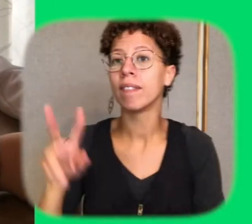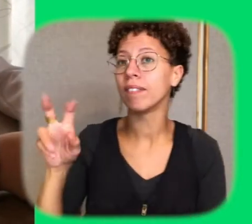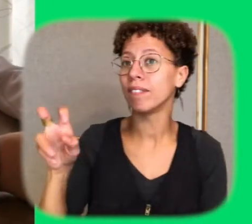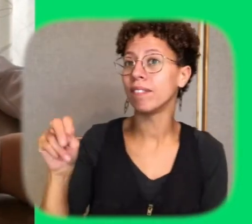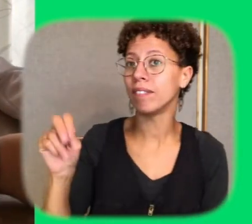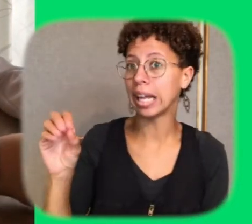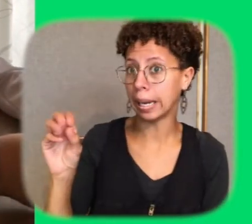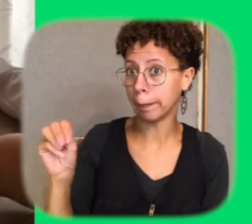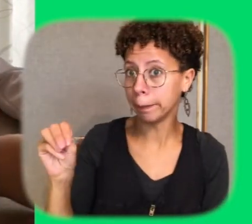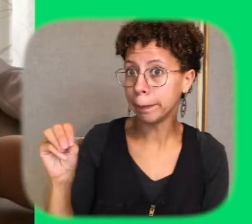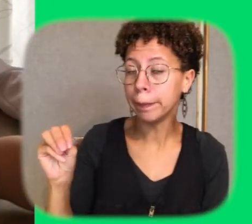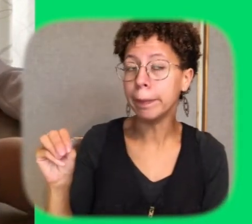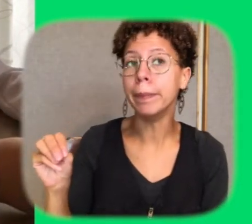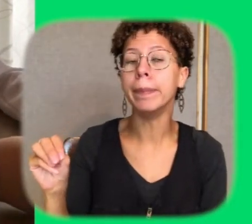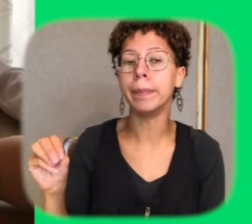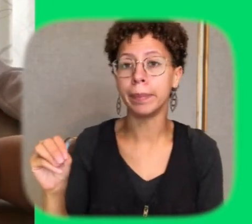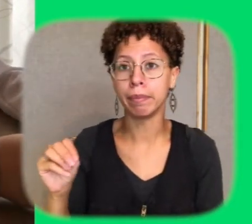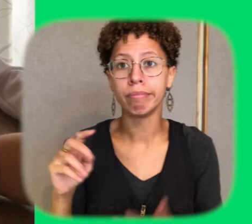What do you know about Venom?